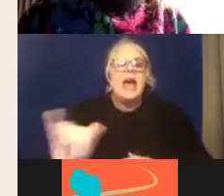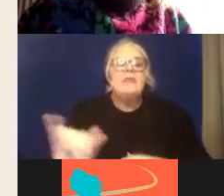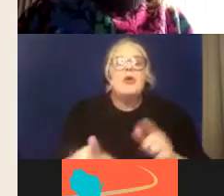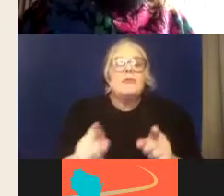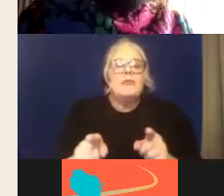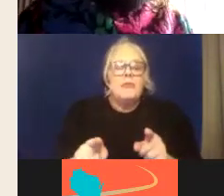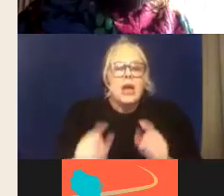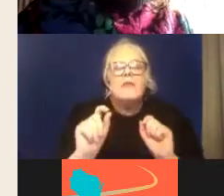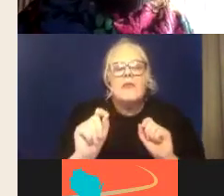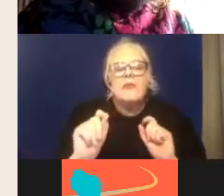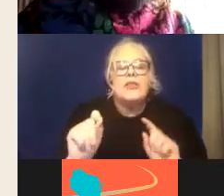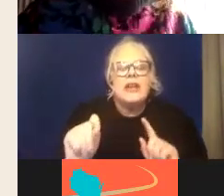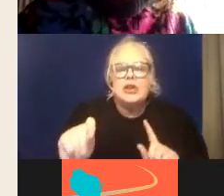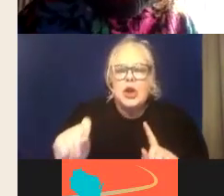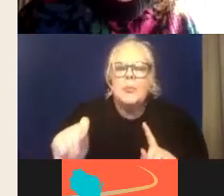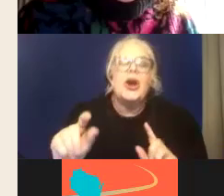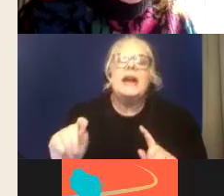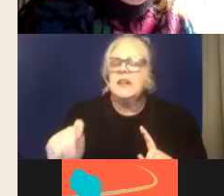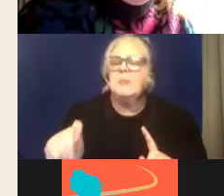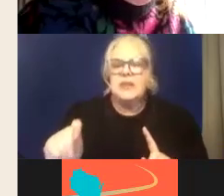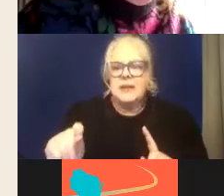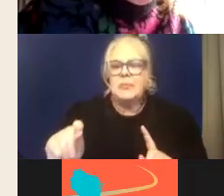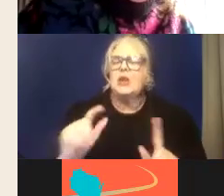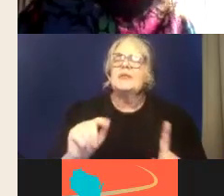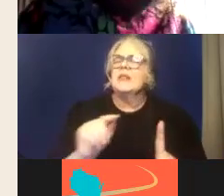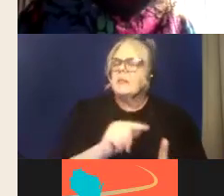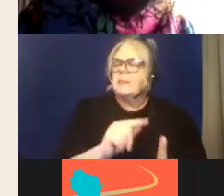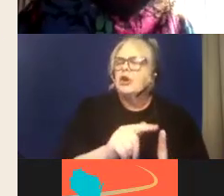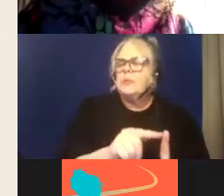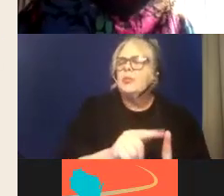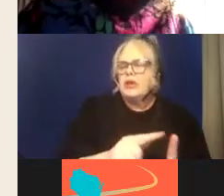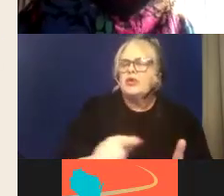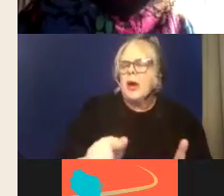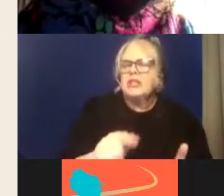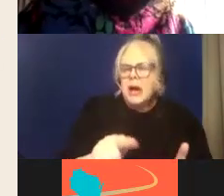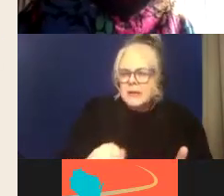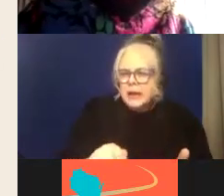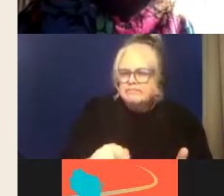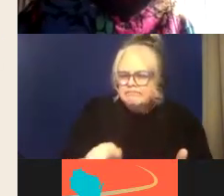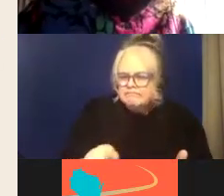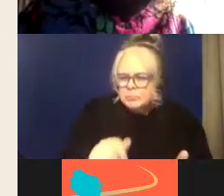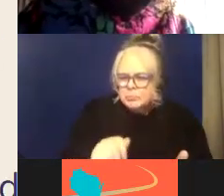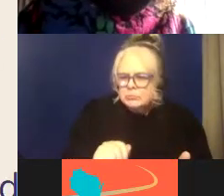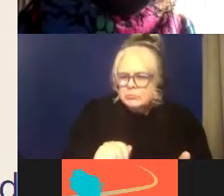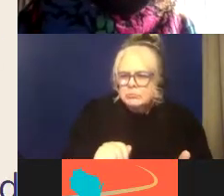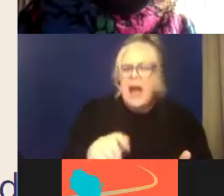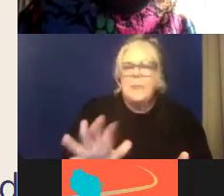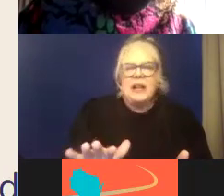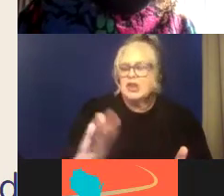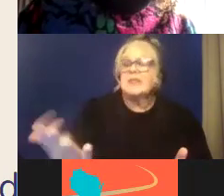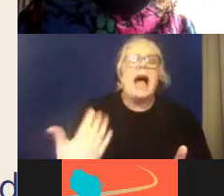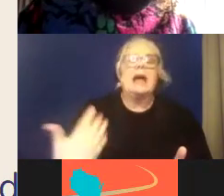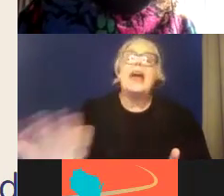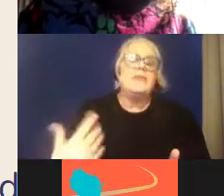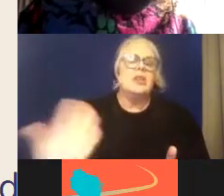I don't remember how long we said we were going to make the break. For the interpreter, I did miss something. You said something could be re-traumatizing. I